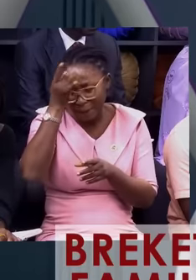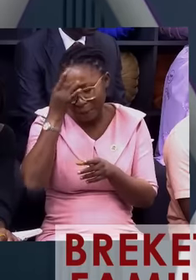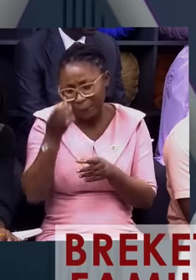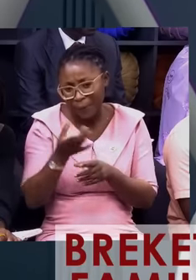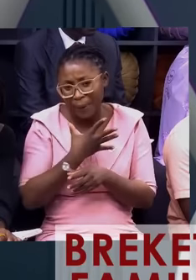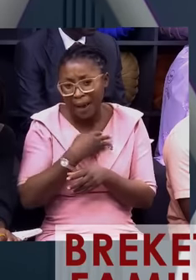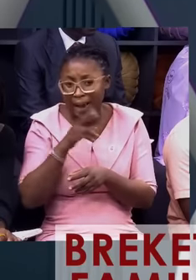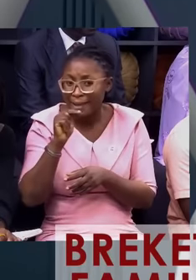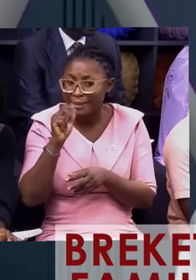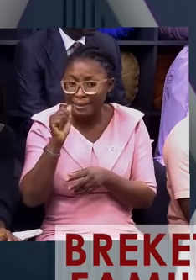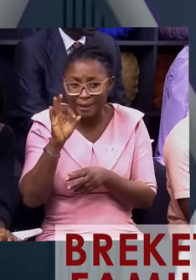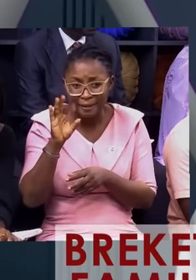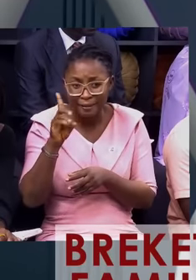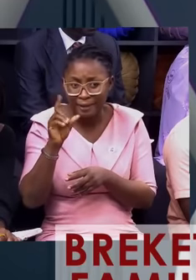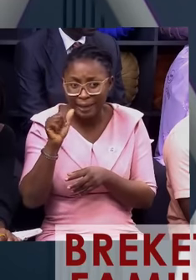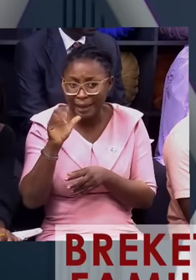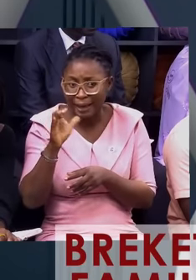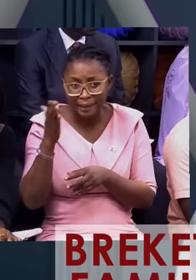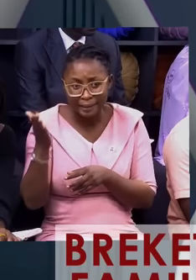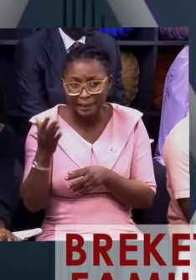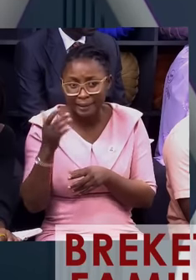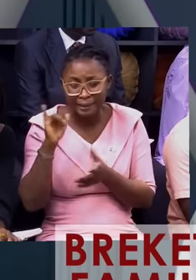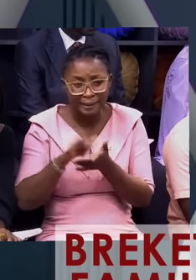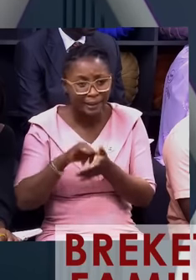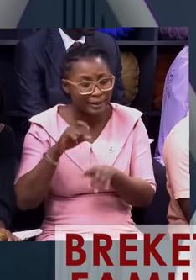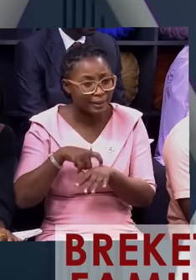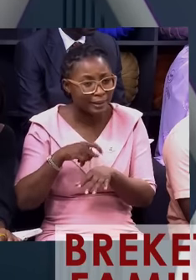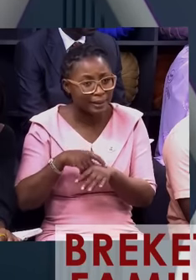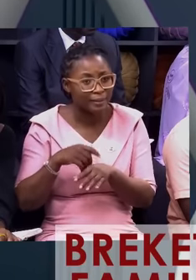you one one number two